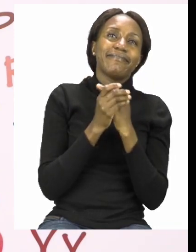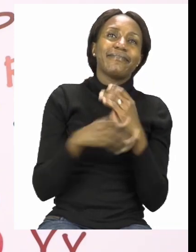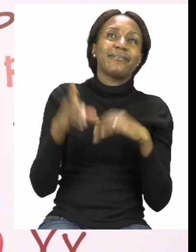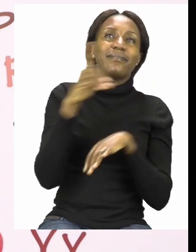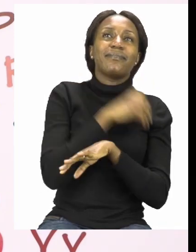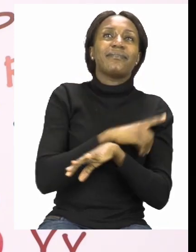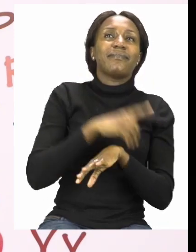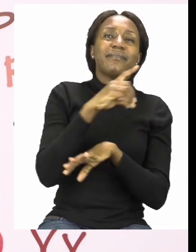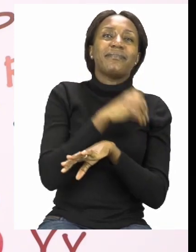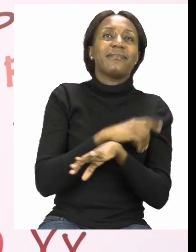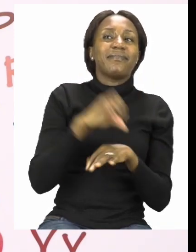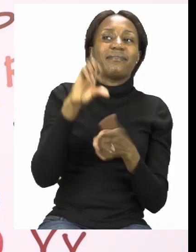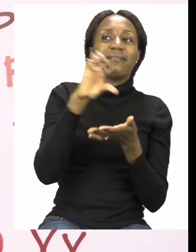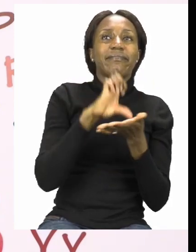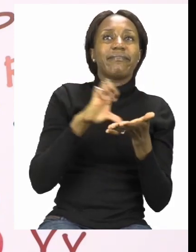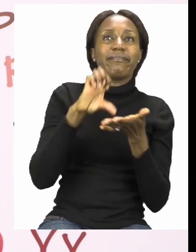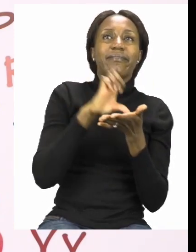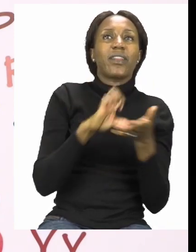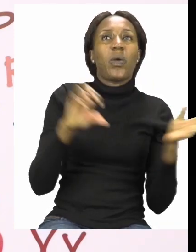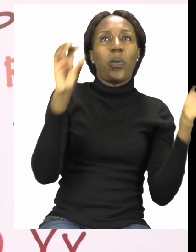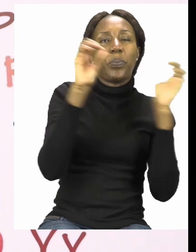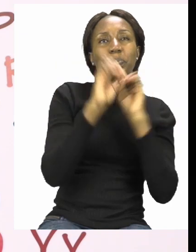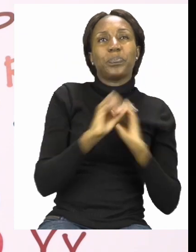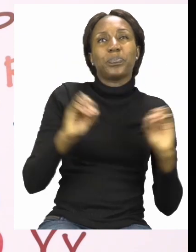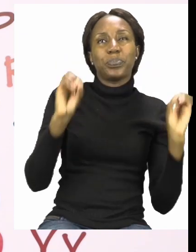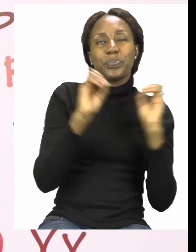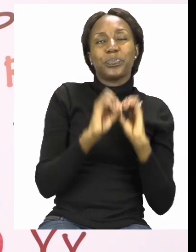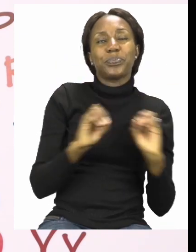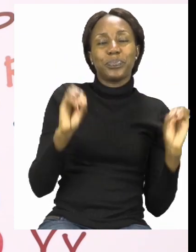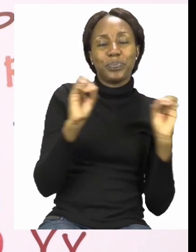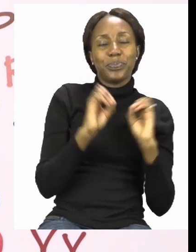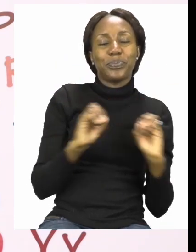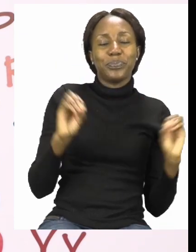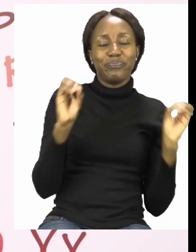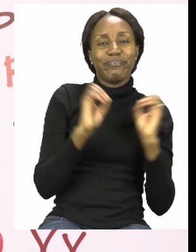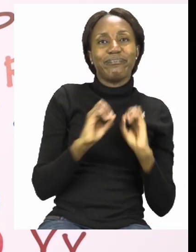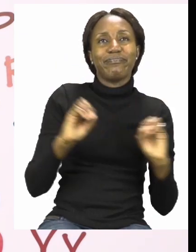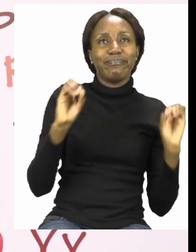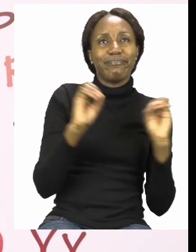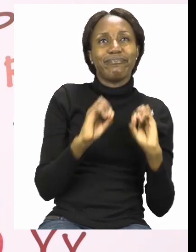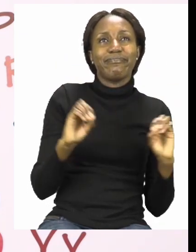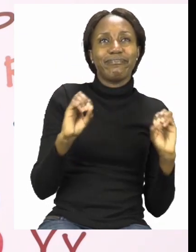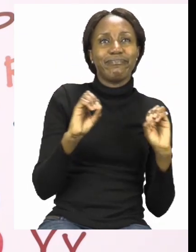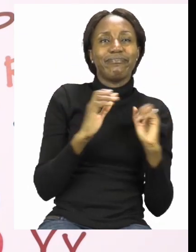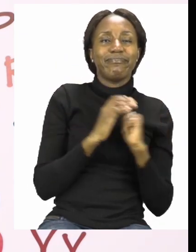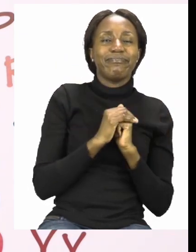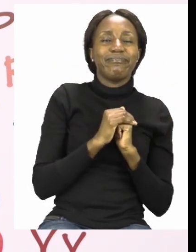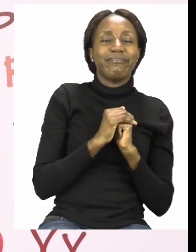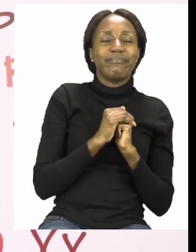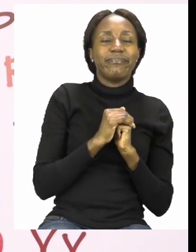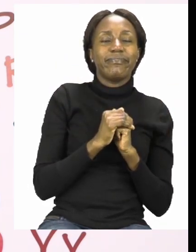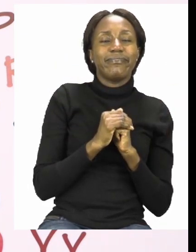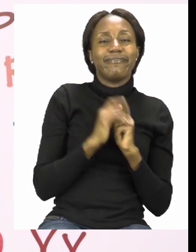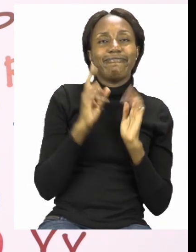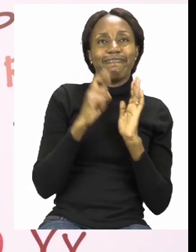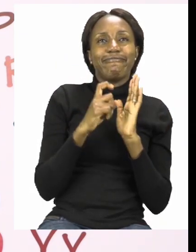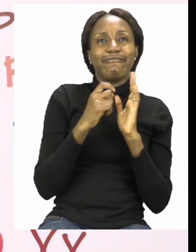Sanitize every day so the germs can stay away.